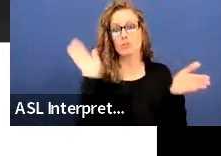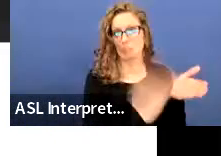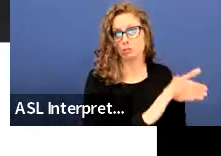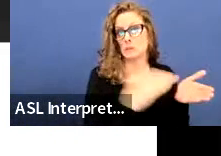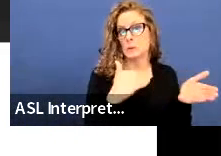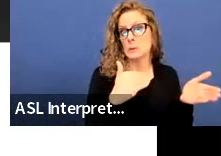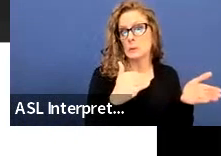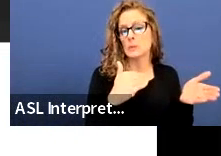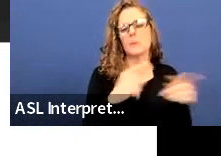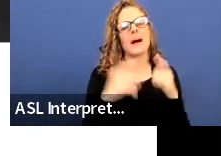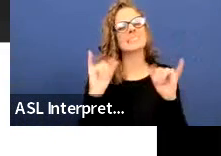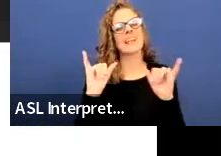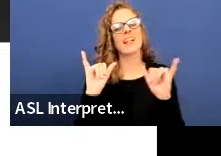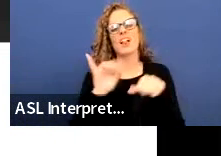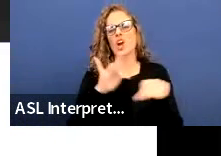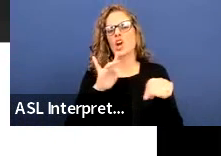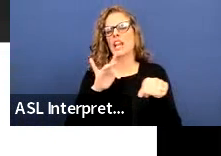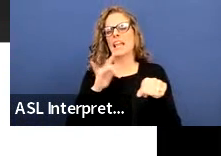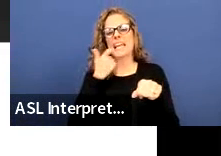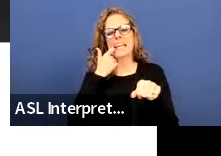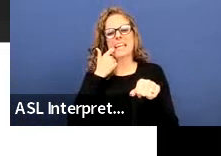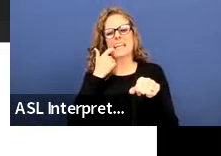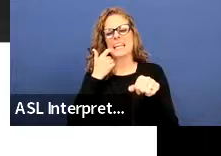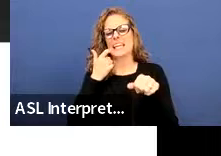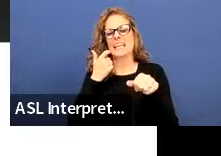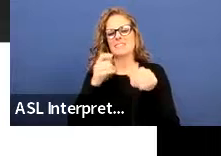although it's still early. We're still learning.